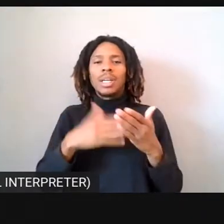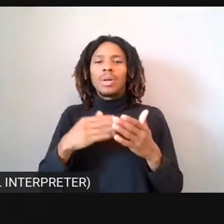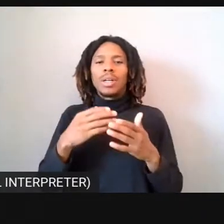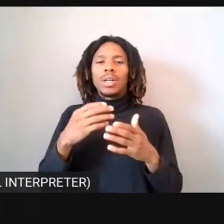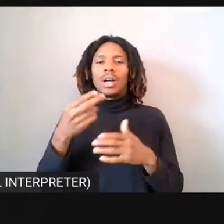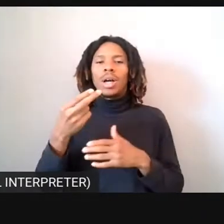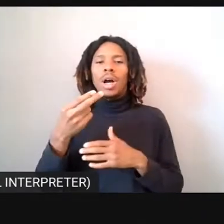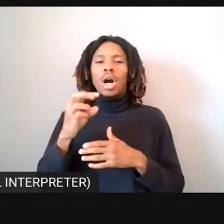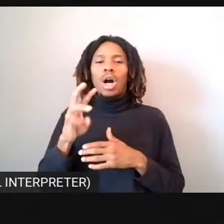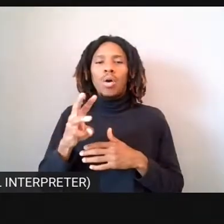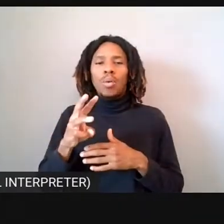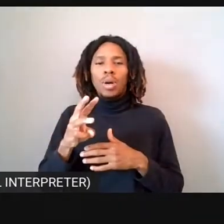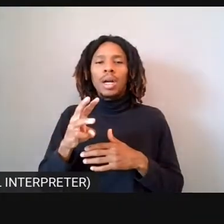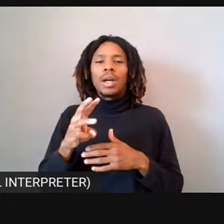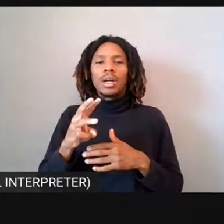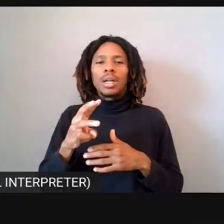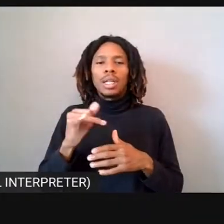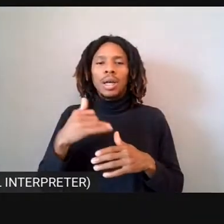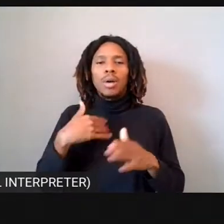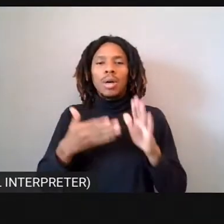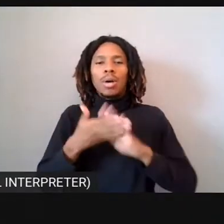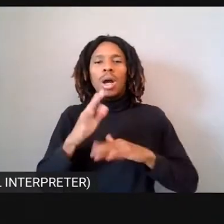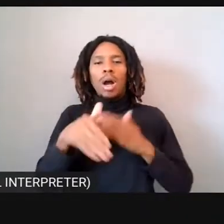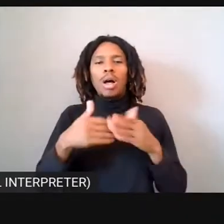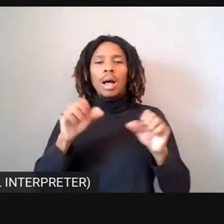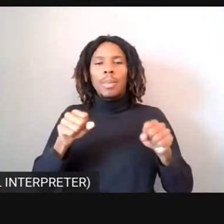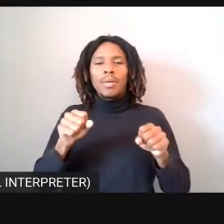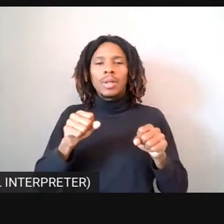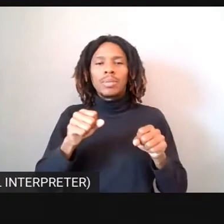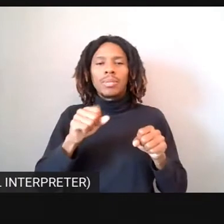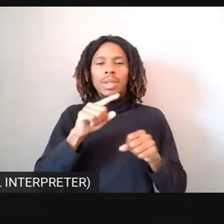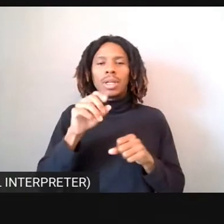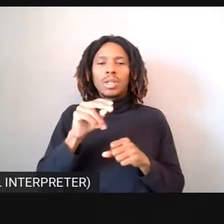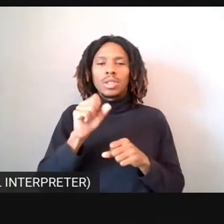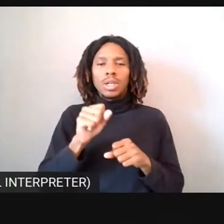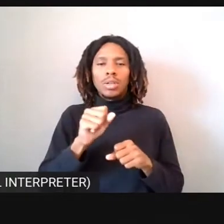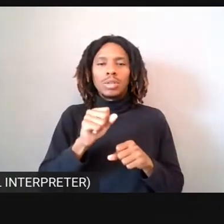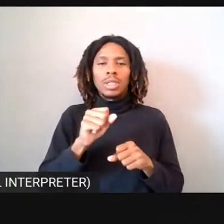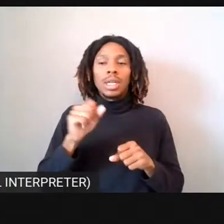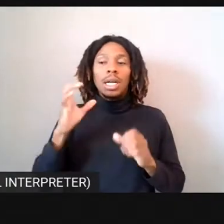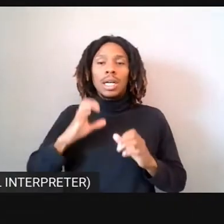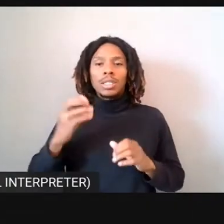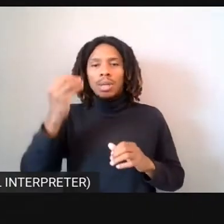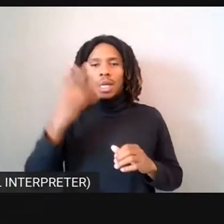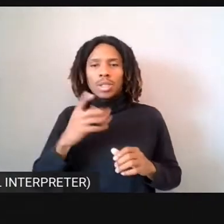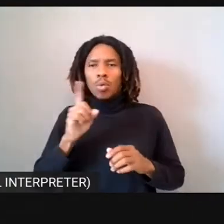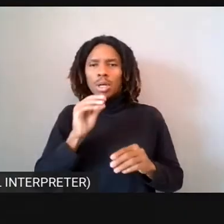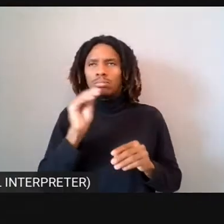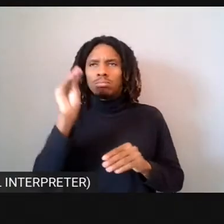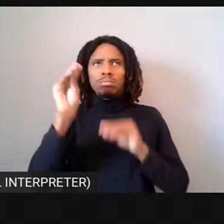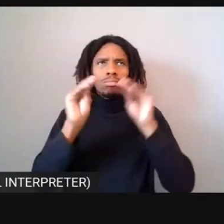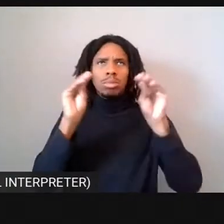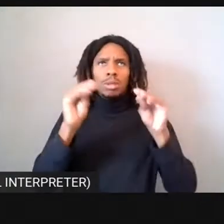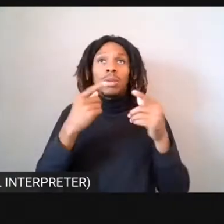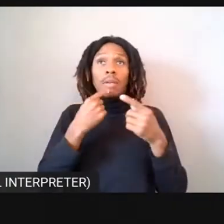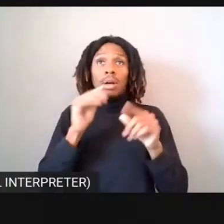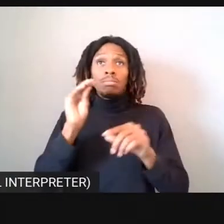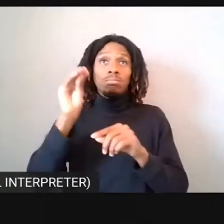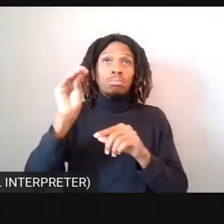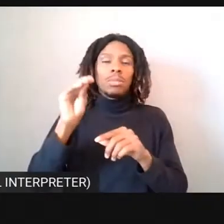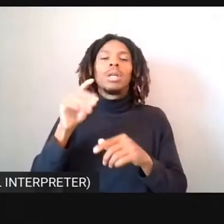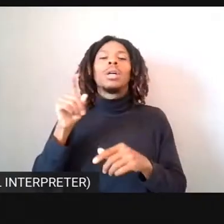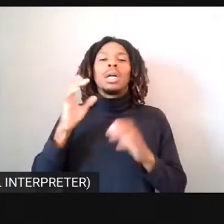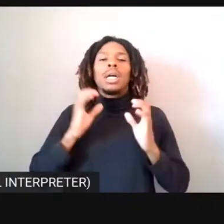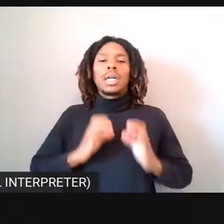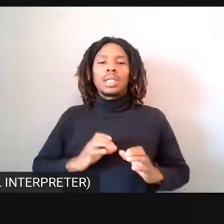our own availability zones to wherever the customer tells us to put it. And then once we have that there, the customers